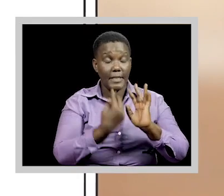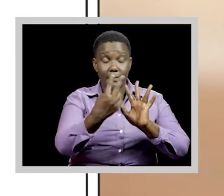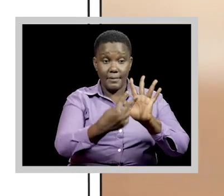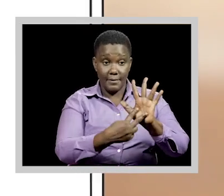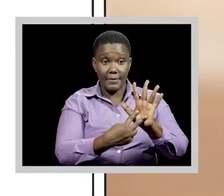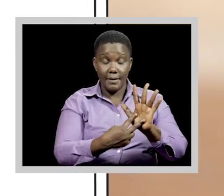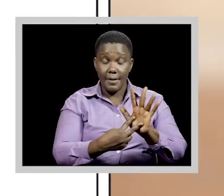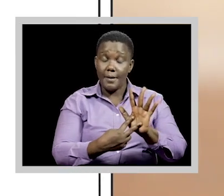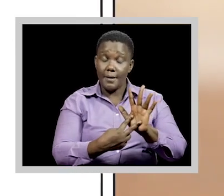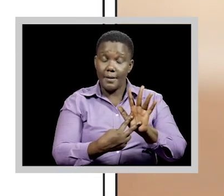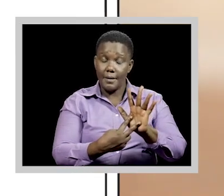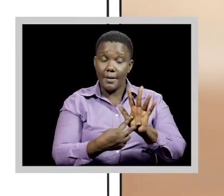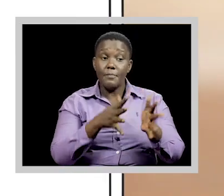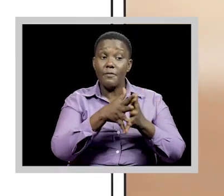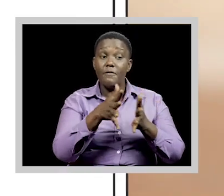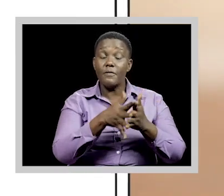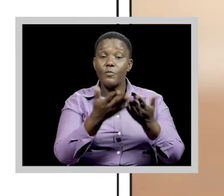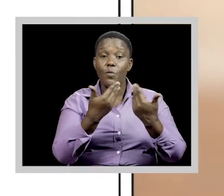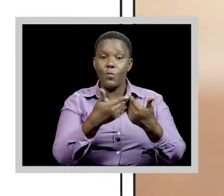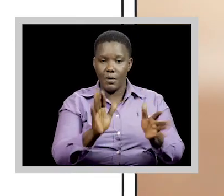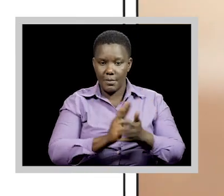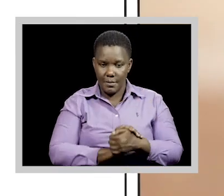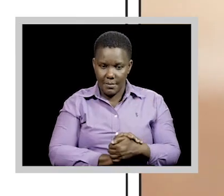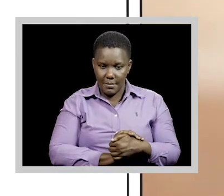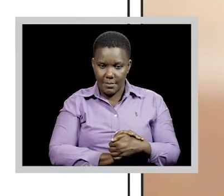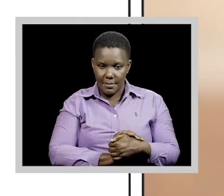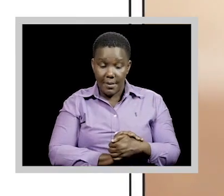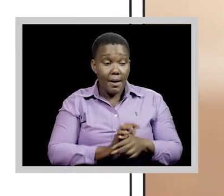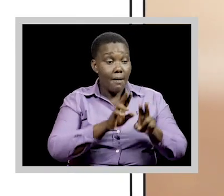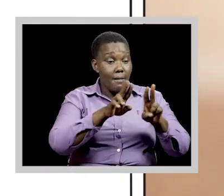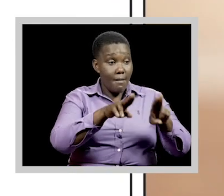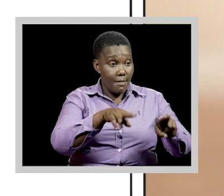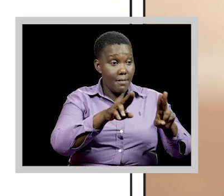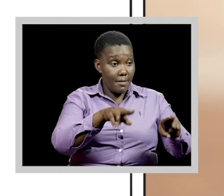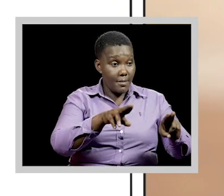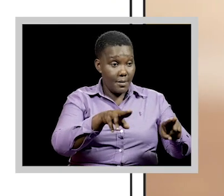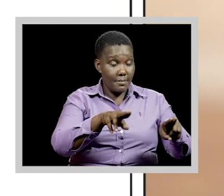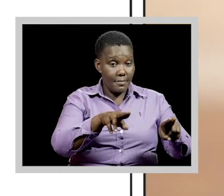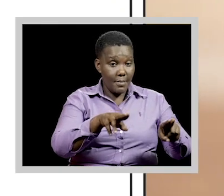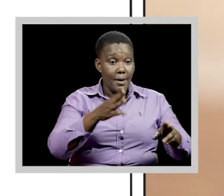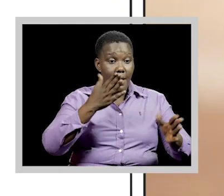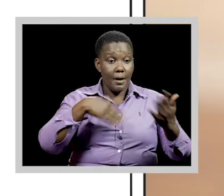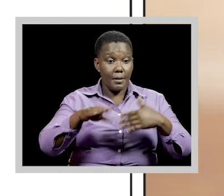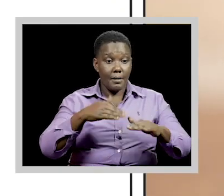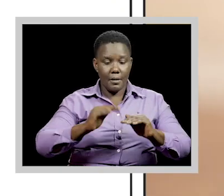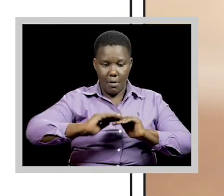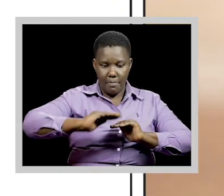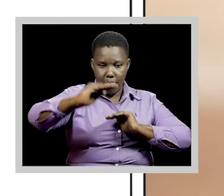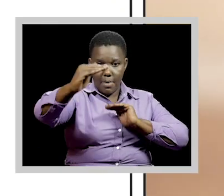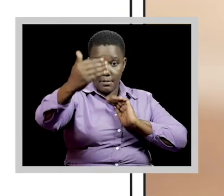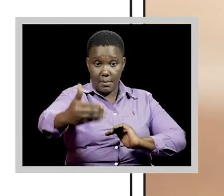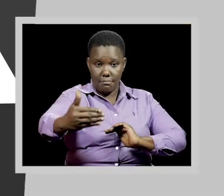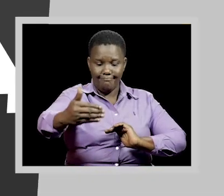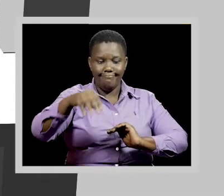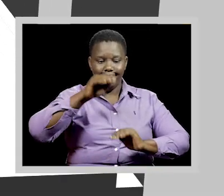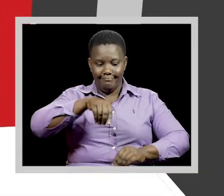sub Rule 2 of the Juvenile Court Rules stipulates that the magistrate shall sit at the head of